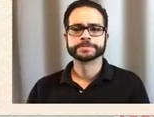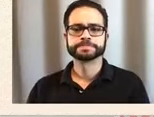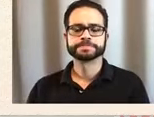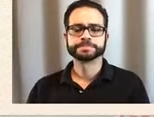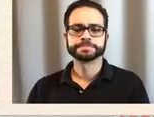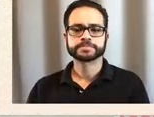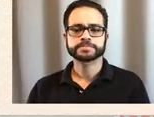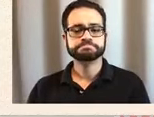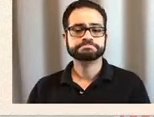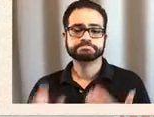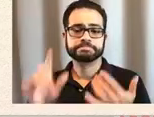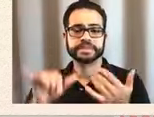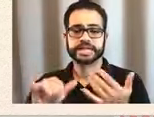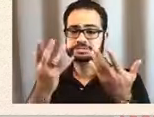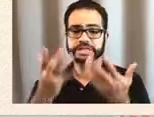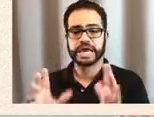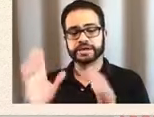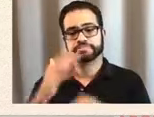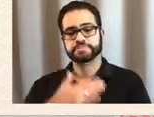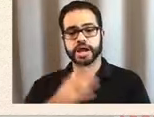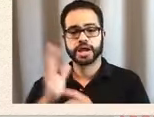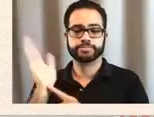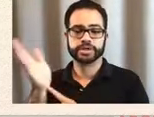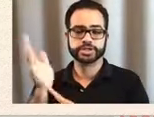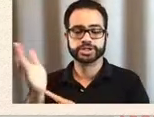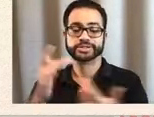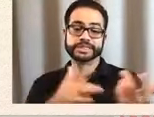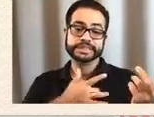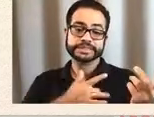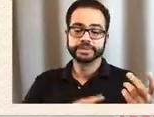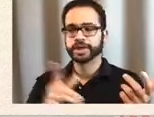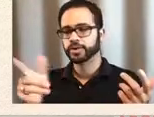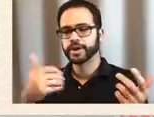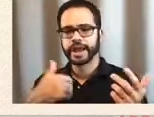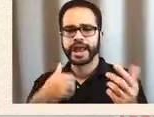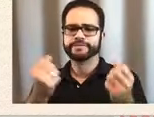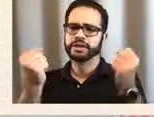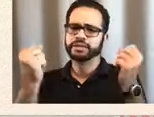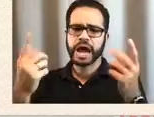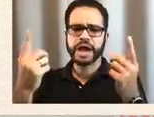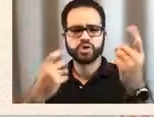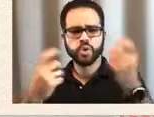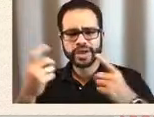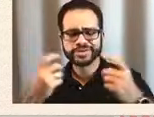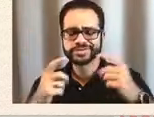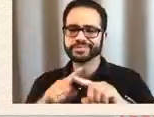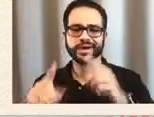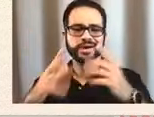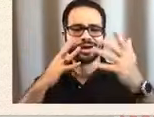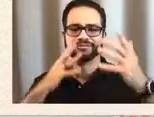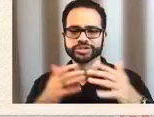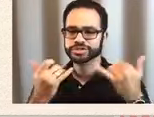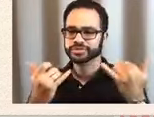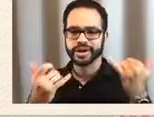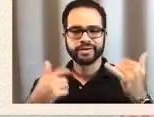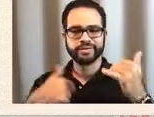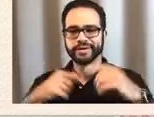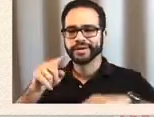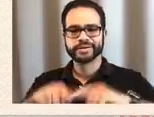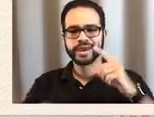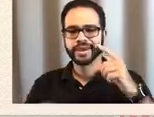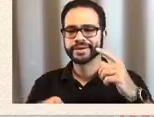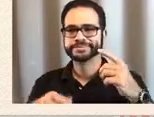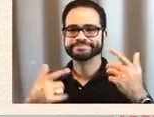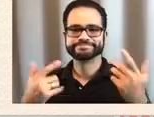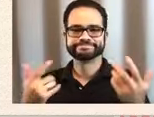of the presentation. Typically, we have lots of questions. Unfortunately, I'm not able to field those